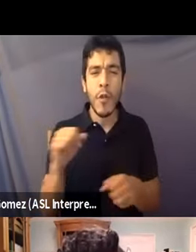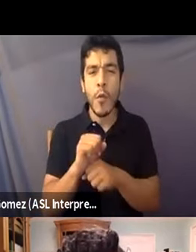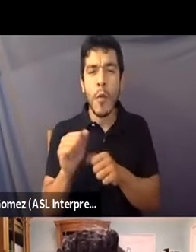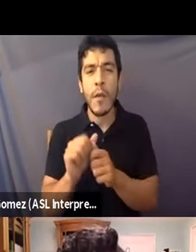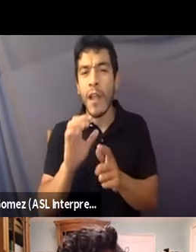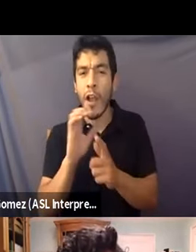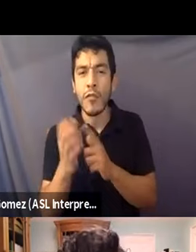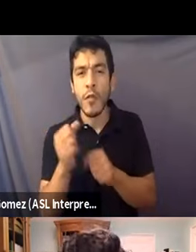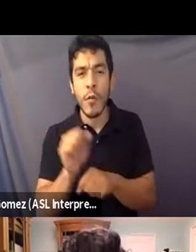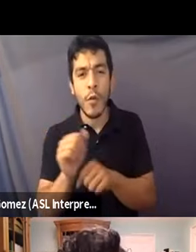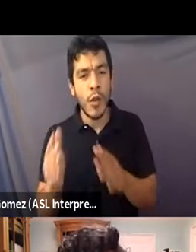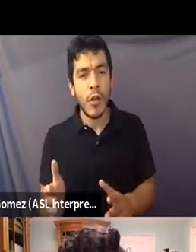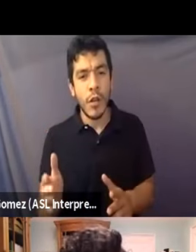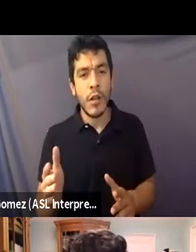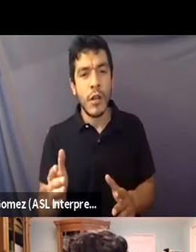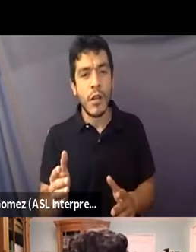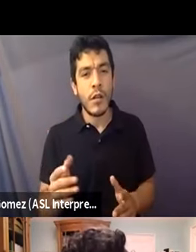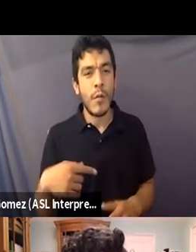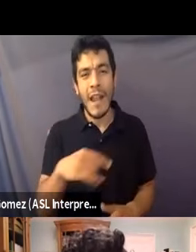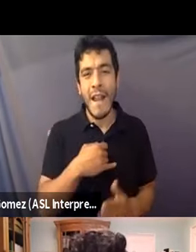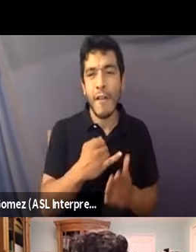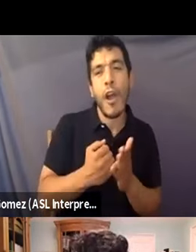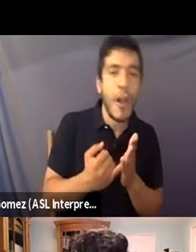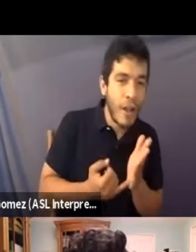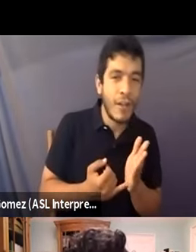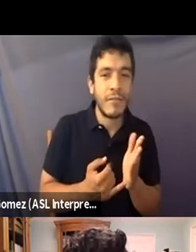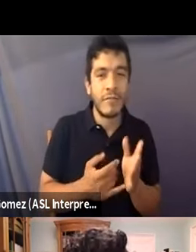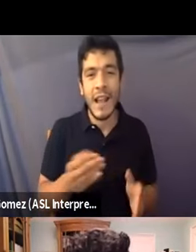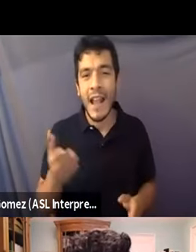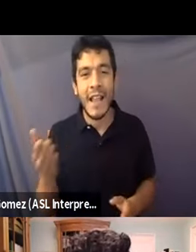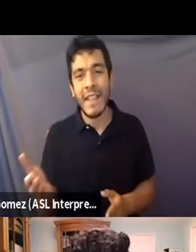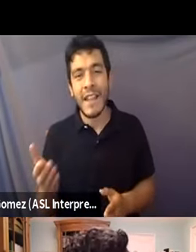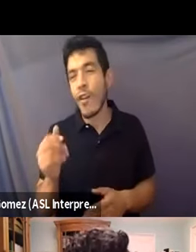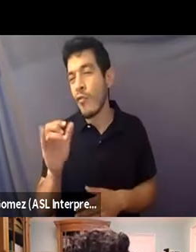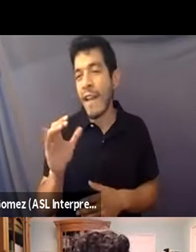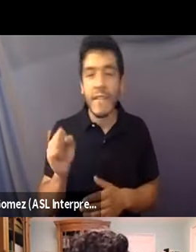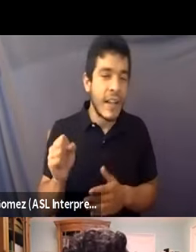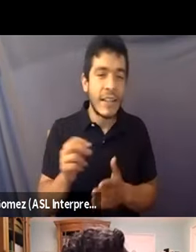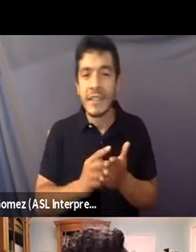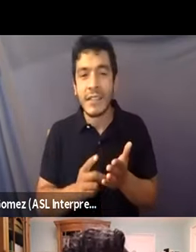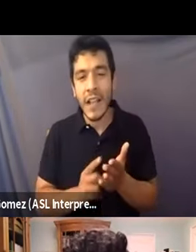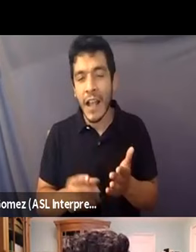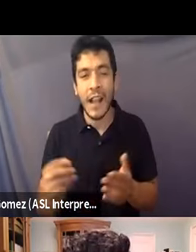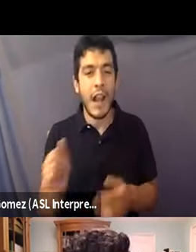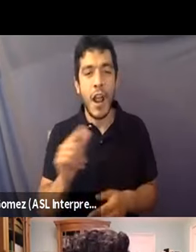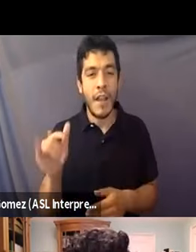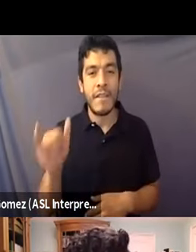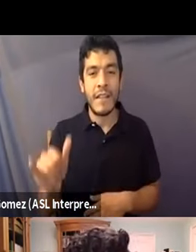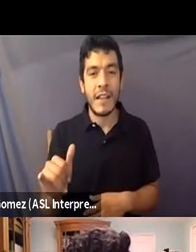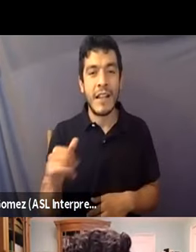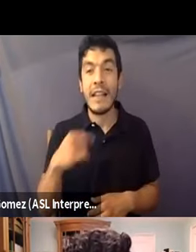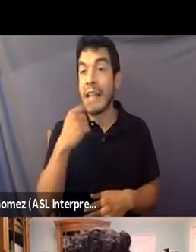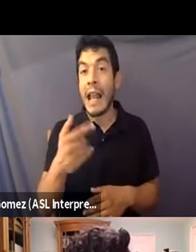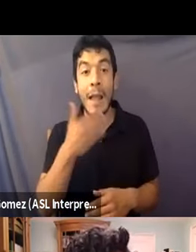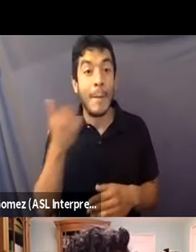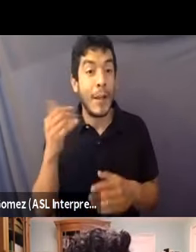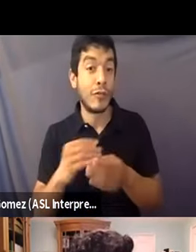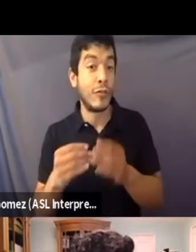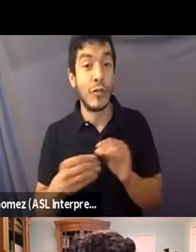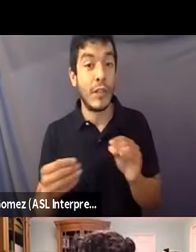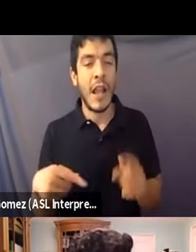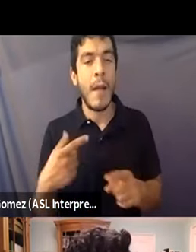right? So there's art, right, and graphic design and all of that, like just telling better stories about